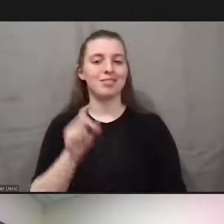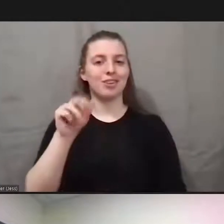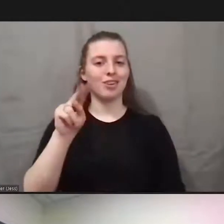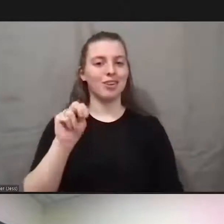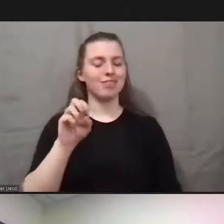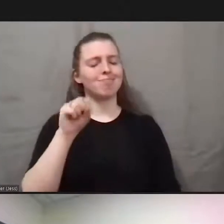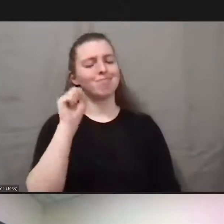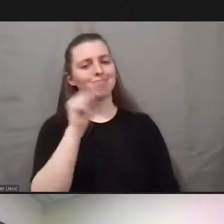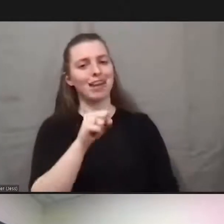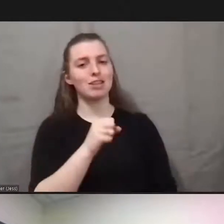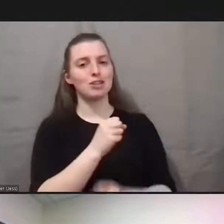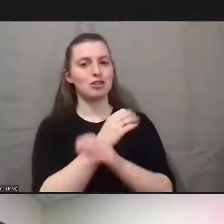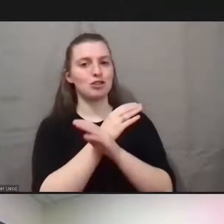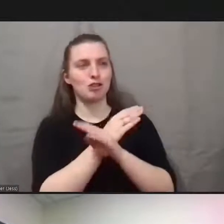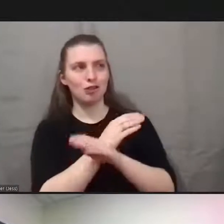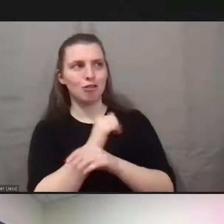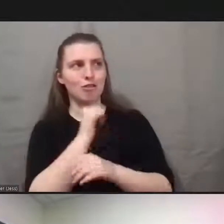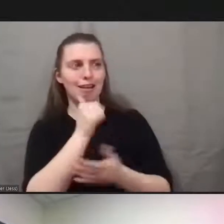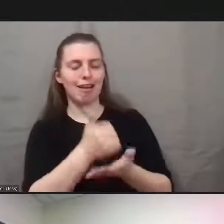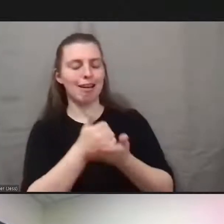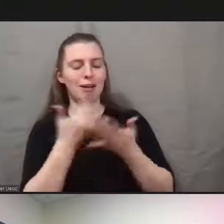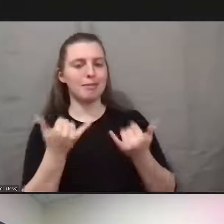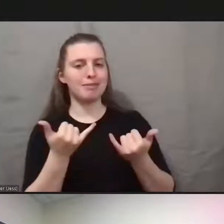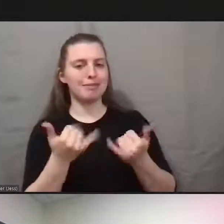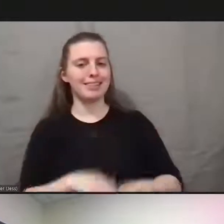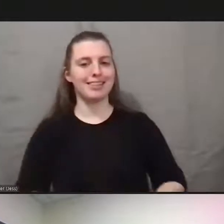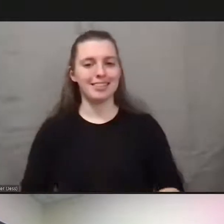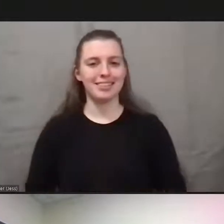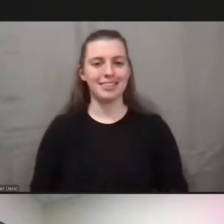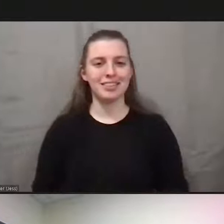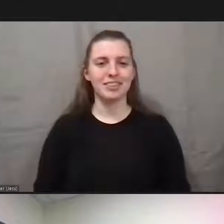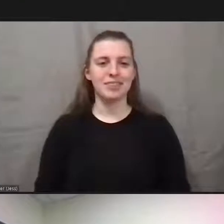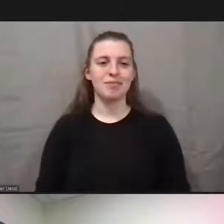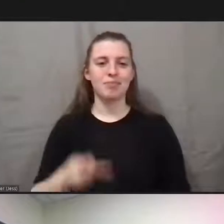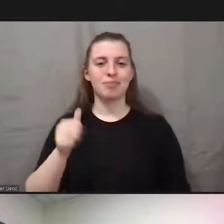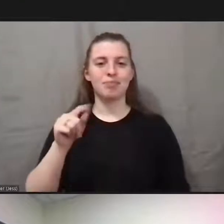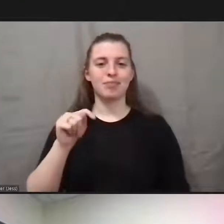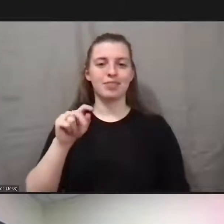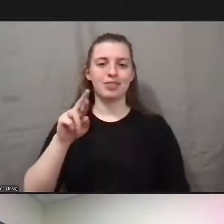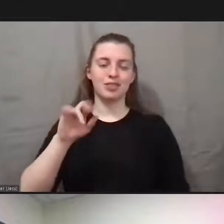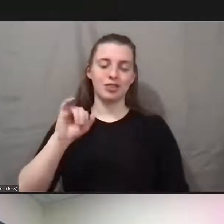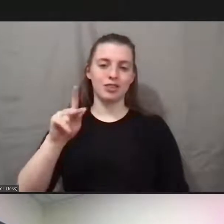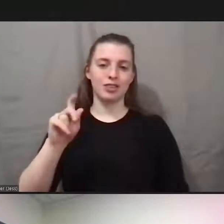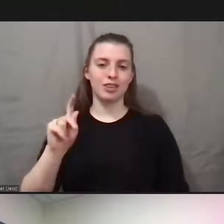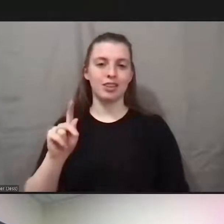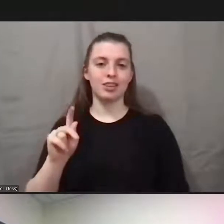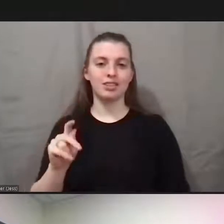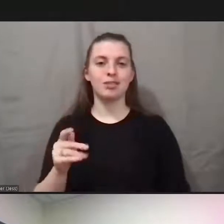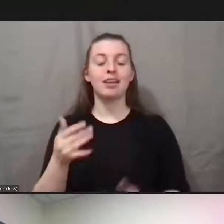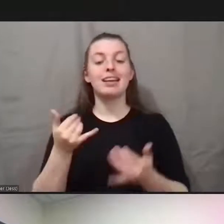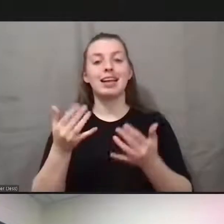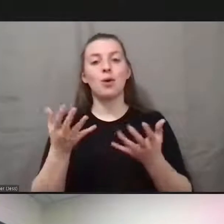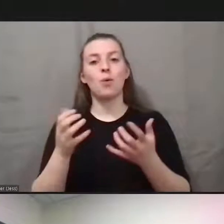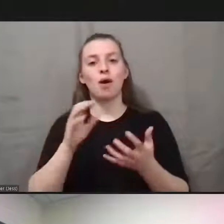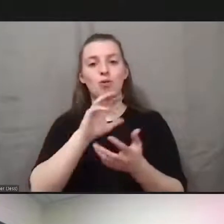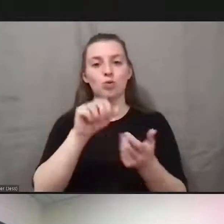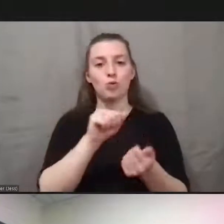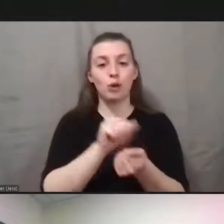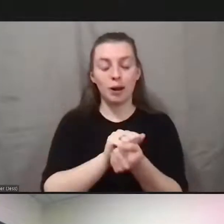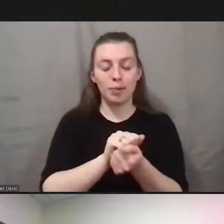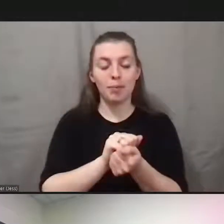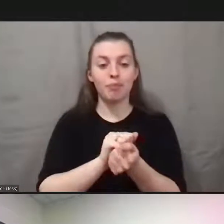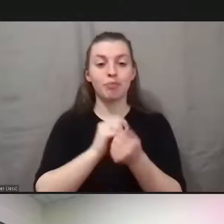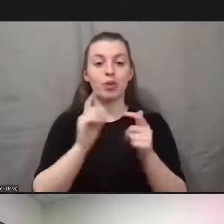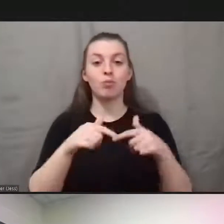this has been amazing. I want to give each of you a quick opportunity to kind of wrap up. So Jessica, I'll go to you first because we're running